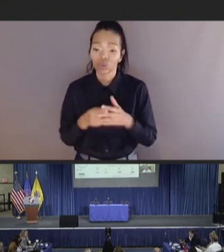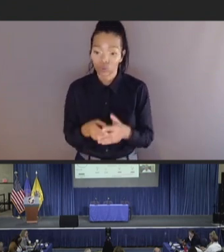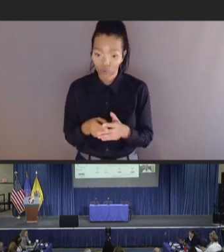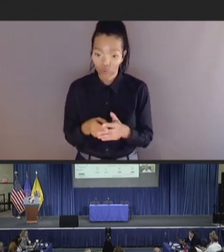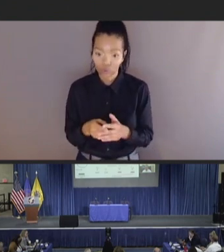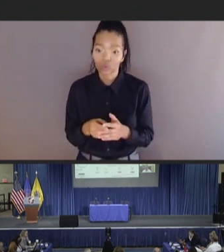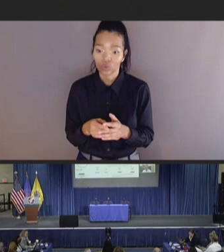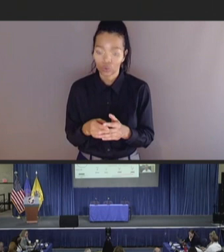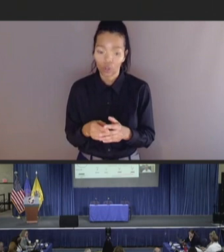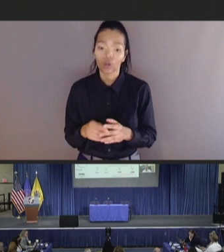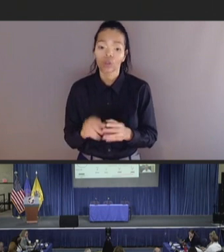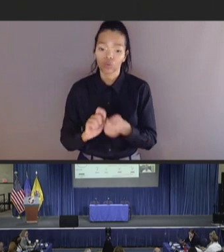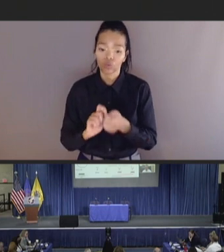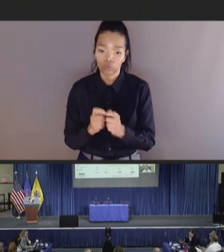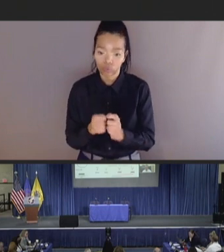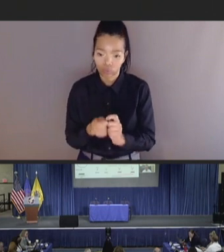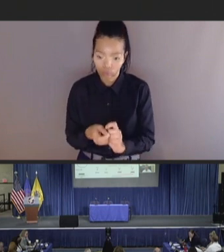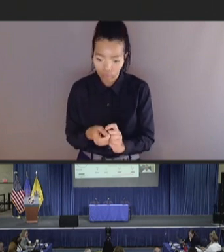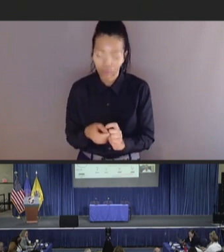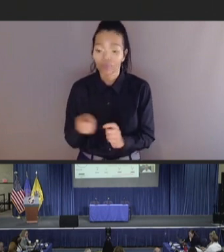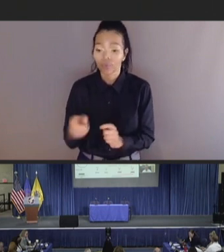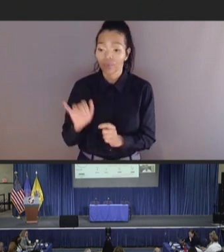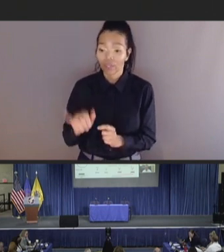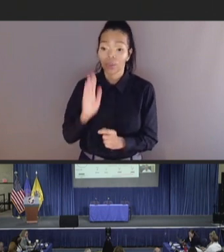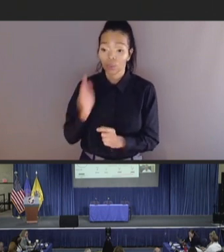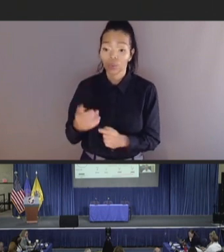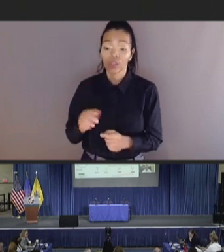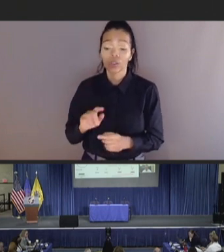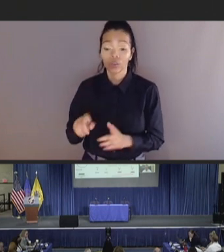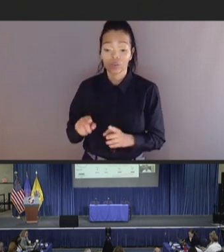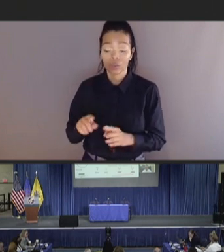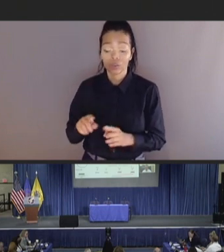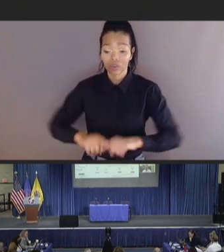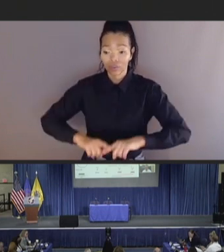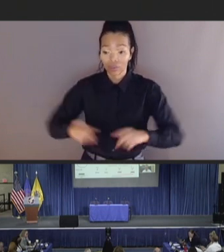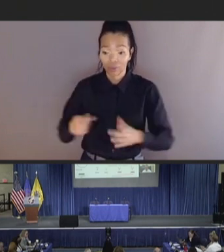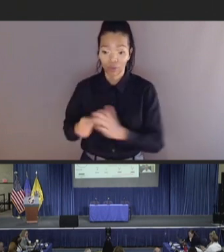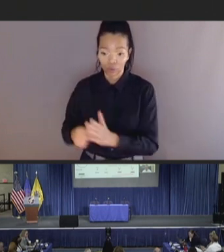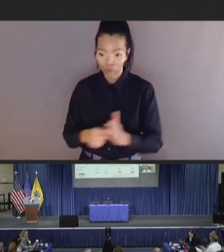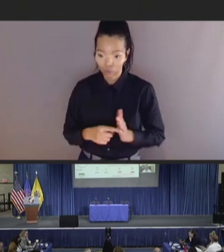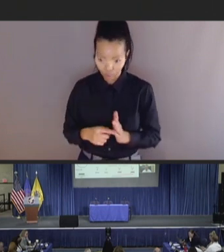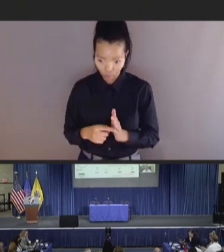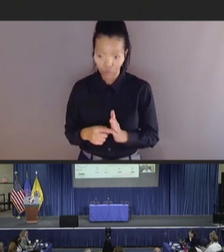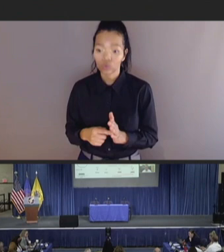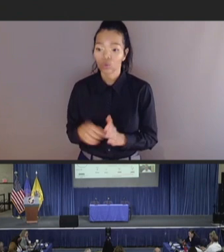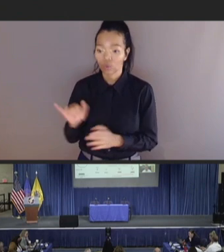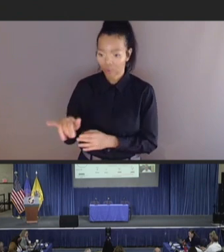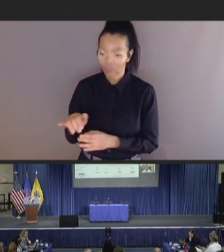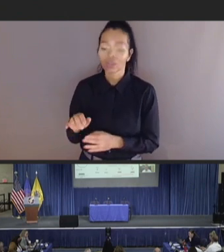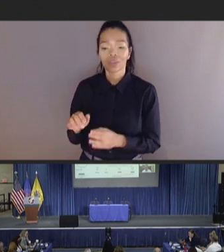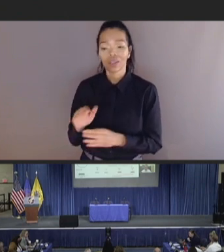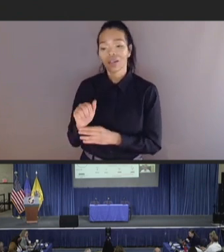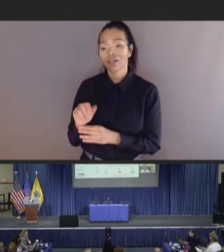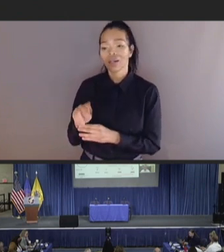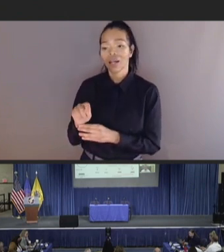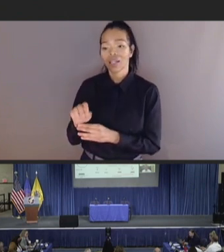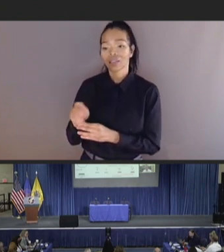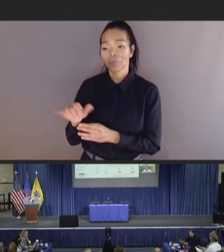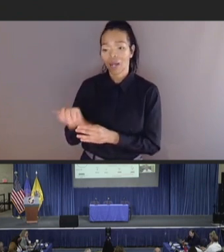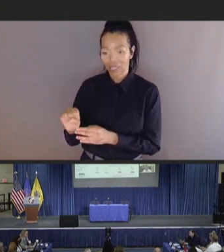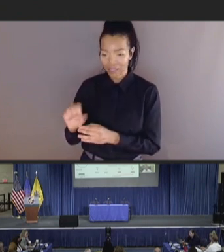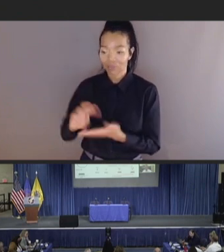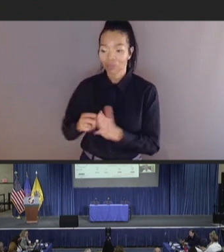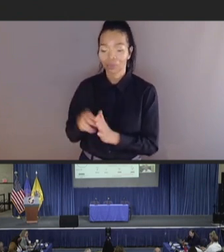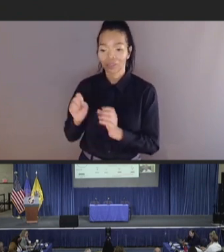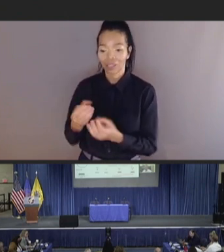somatic mutations in a way that they will then differentiate into broadly neutralizing antibodies. And I think that in the context of